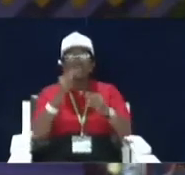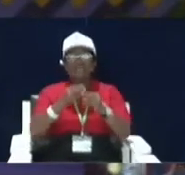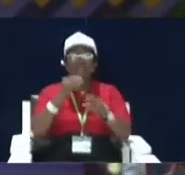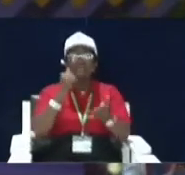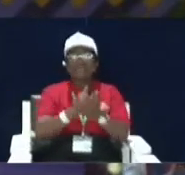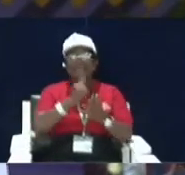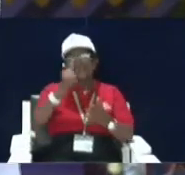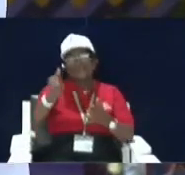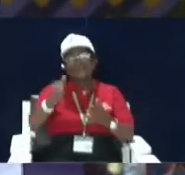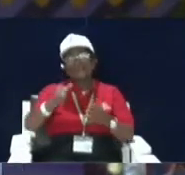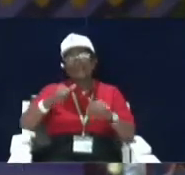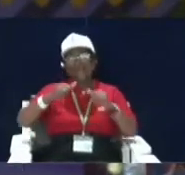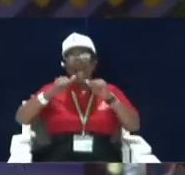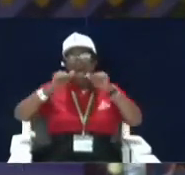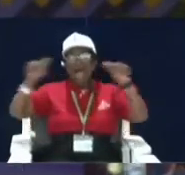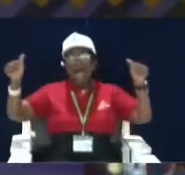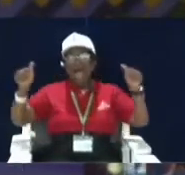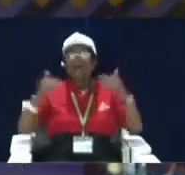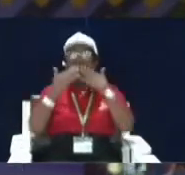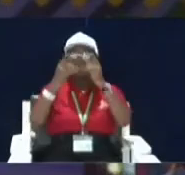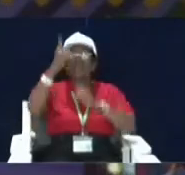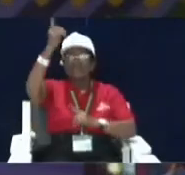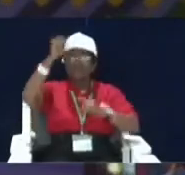Oh, thank you, Father.